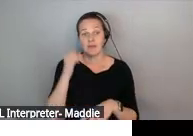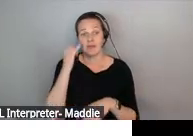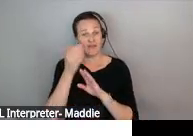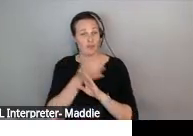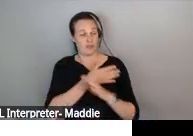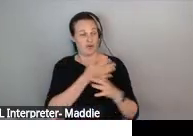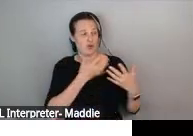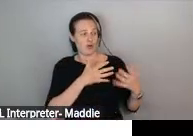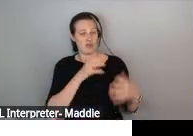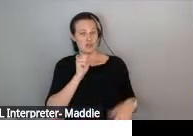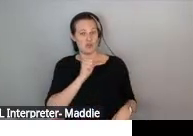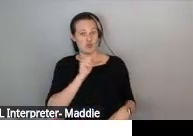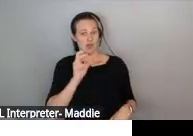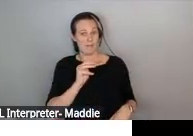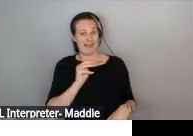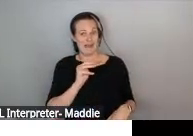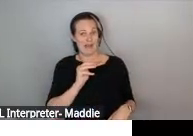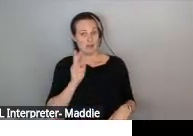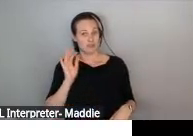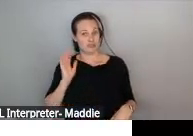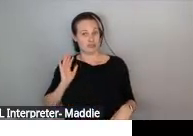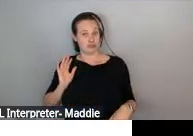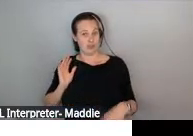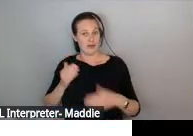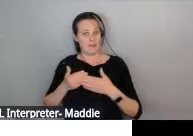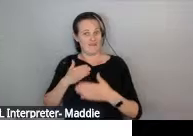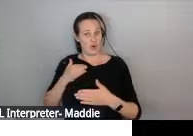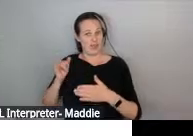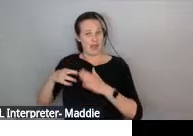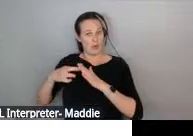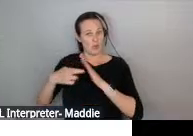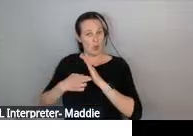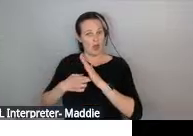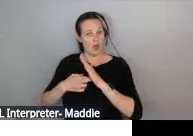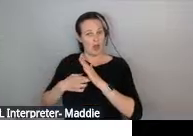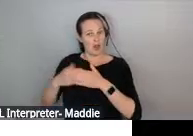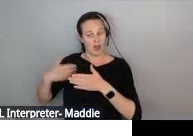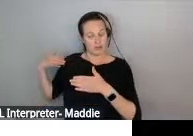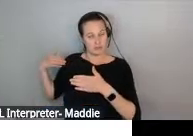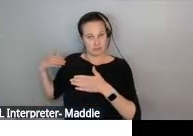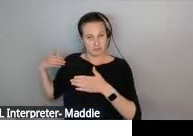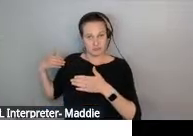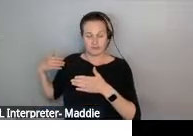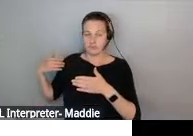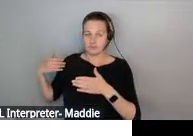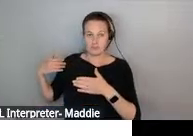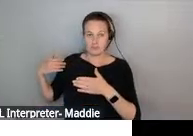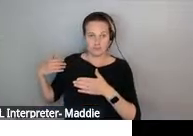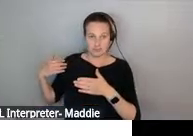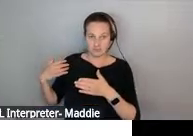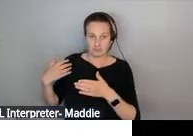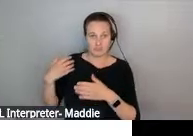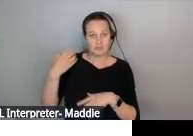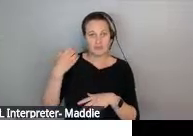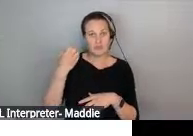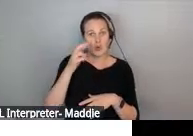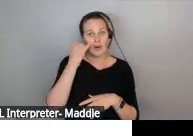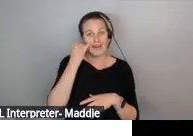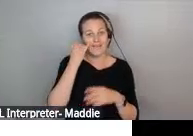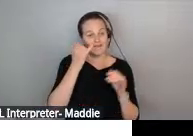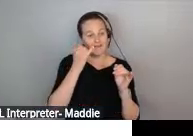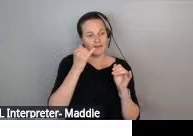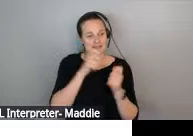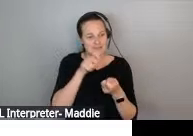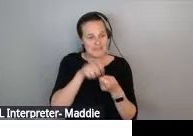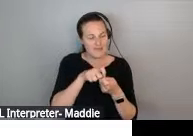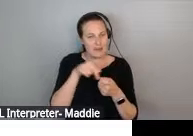media that was put out before the rule goes into effect, or things like individualized PDFs and certain other